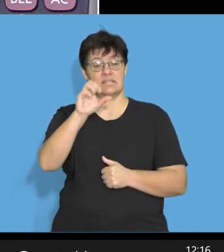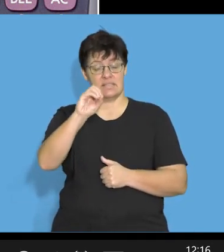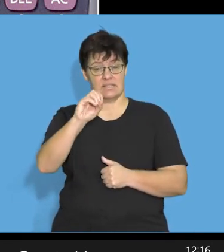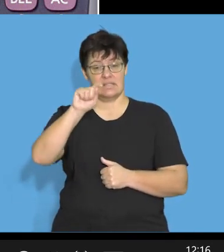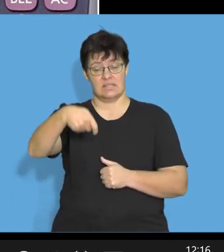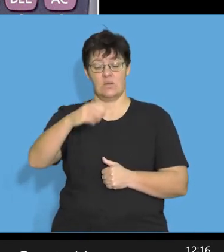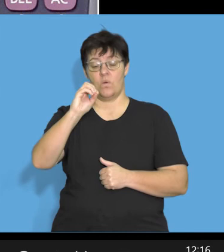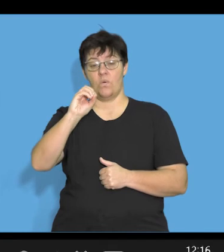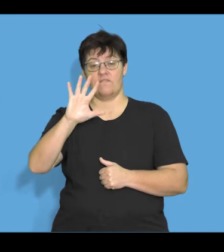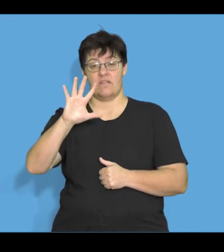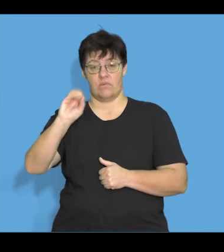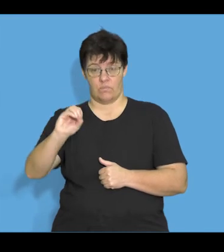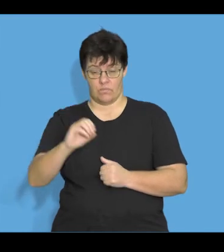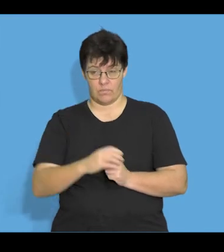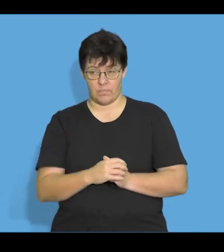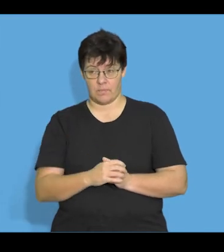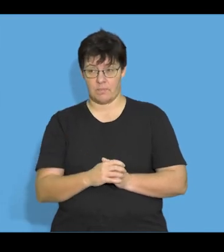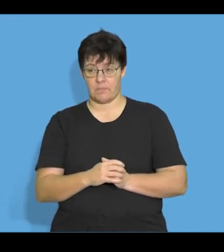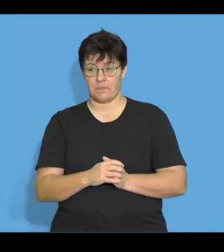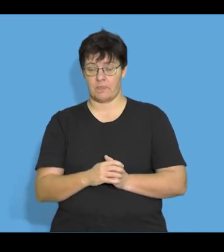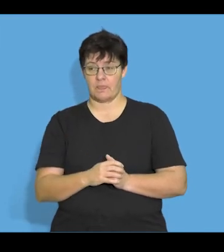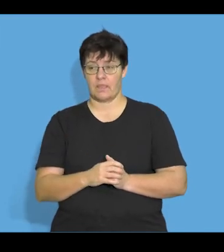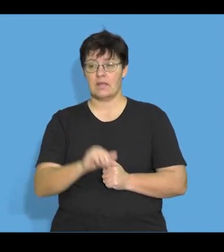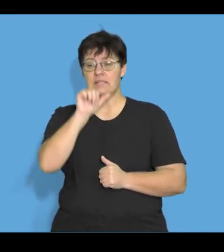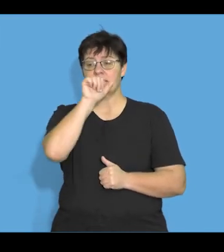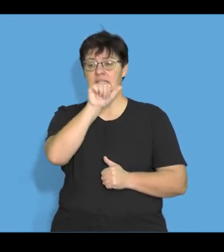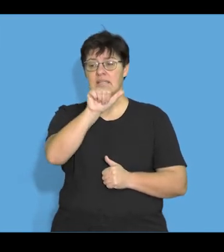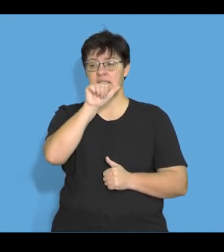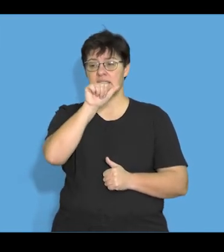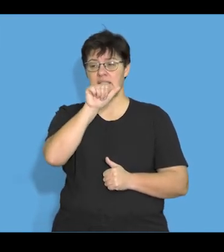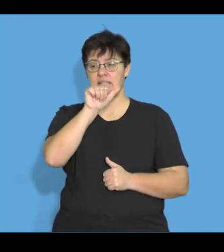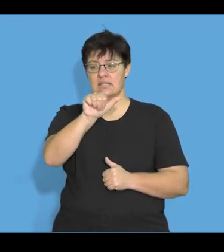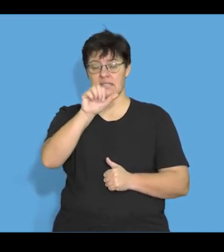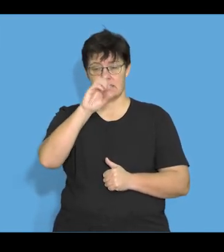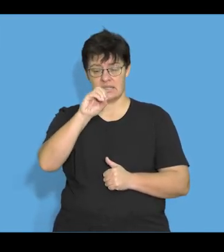660,050. Now, watch. This 660,050,